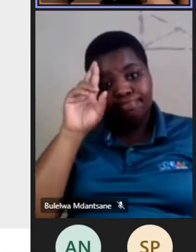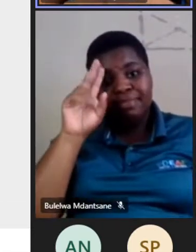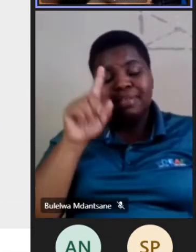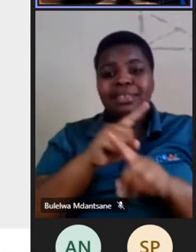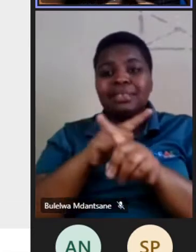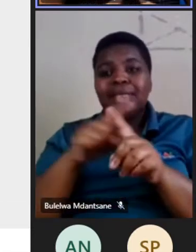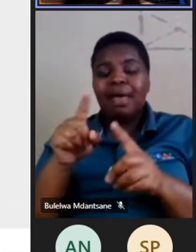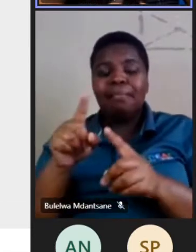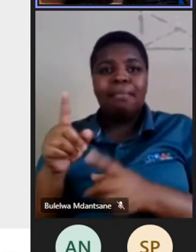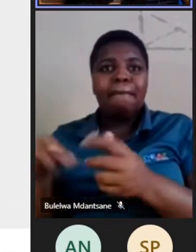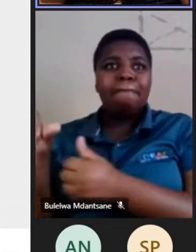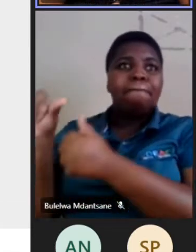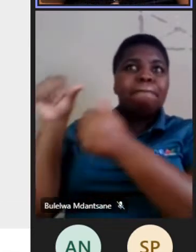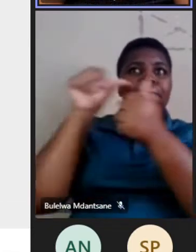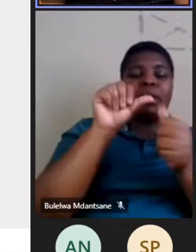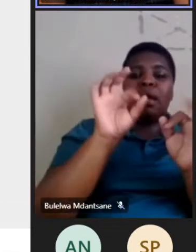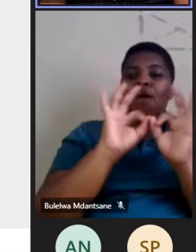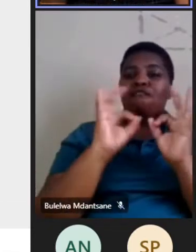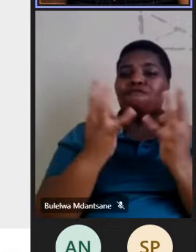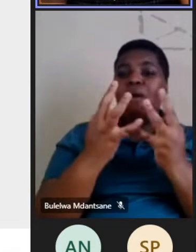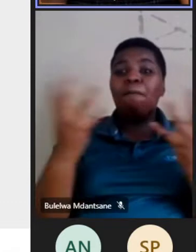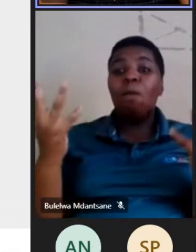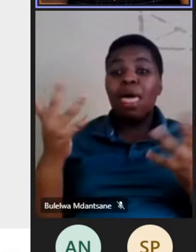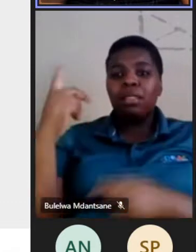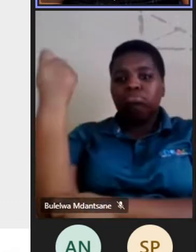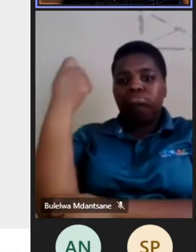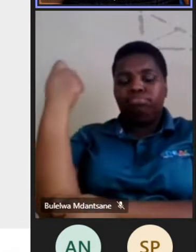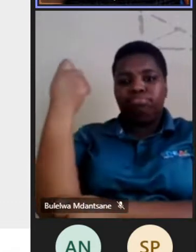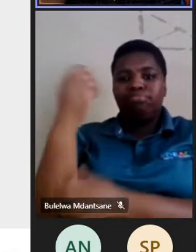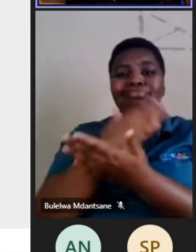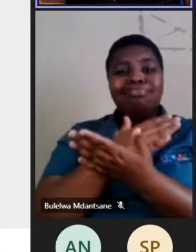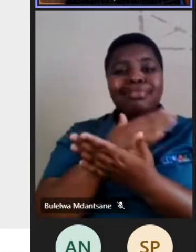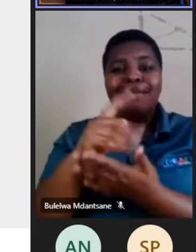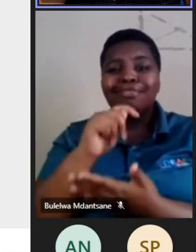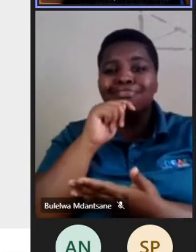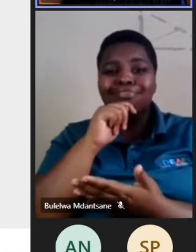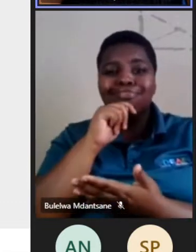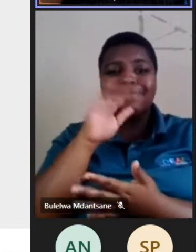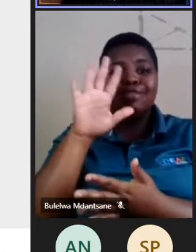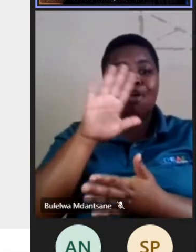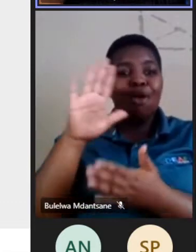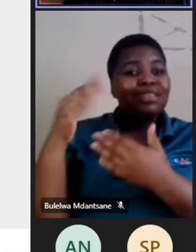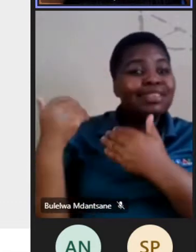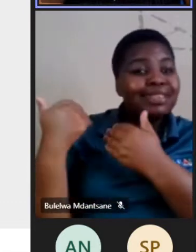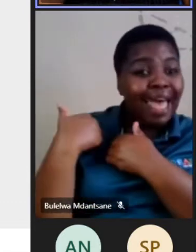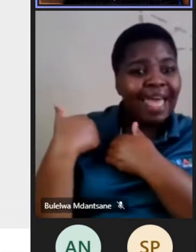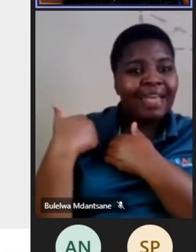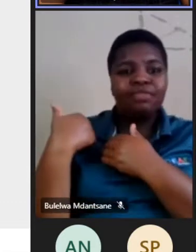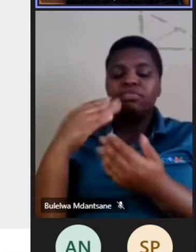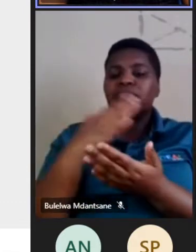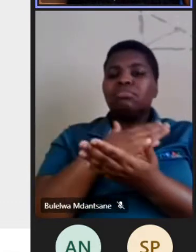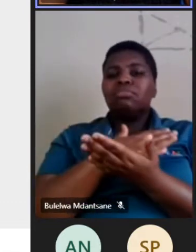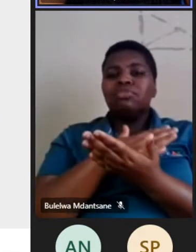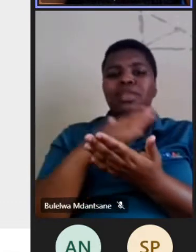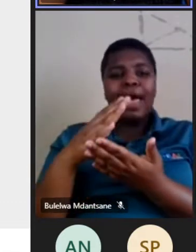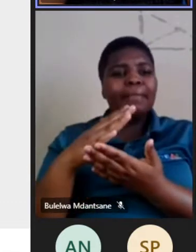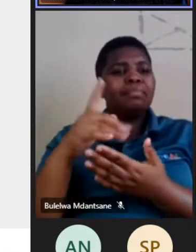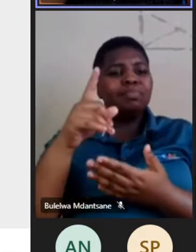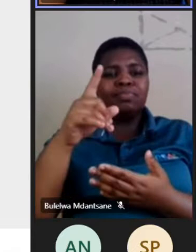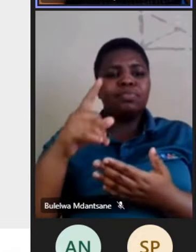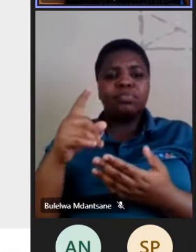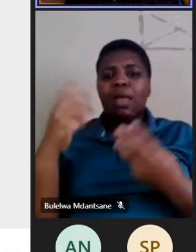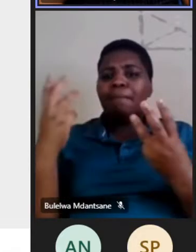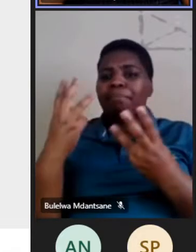large families in rural areas. In some ways, it was a safety net for them, but it also was a loss of independence, particularly for the women